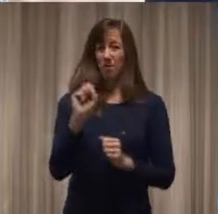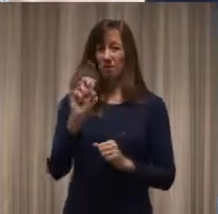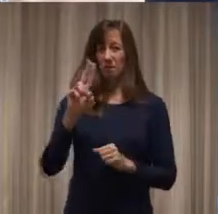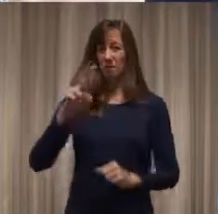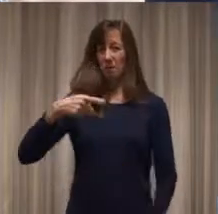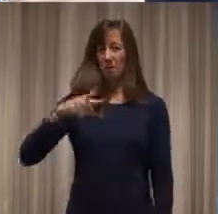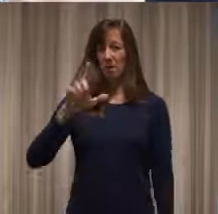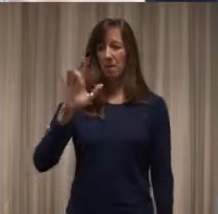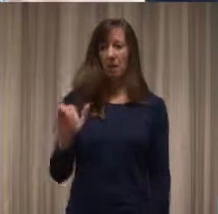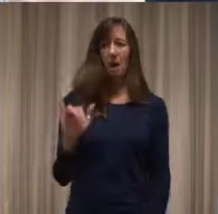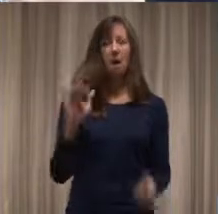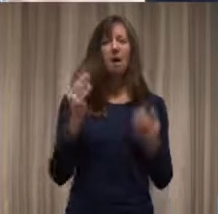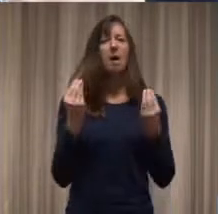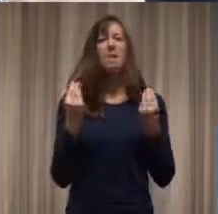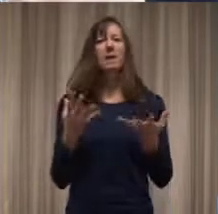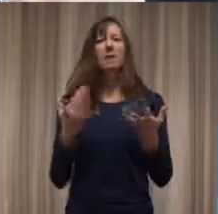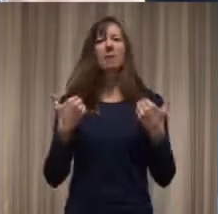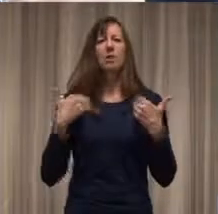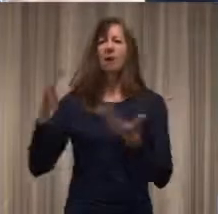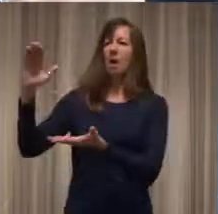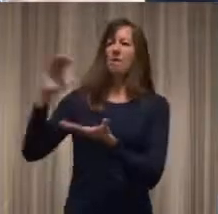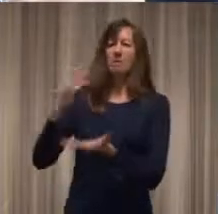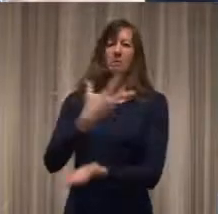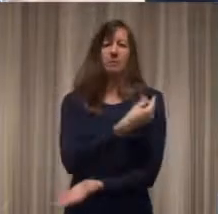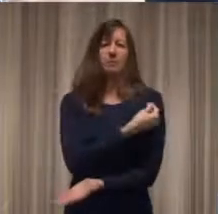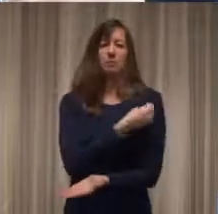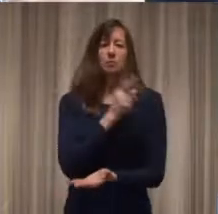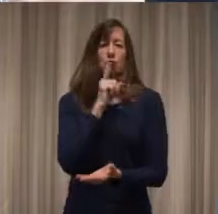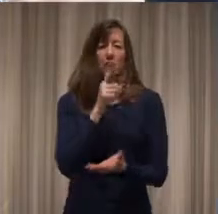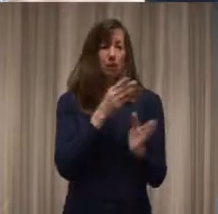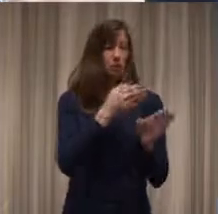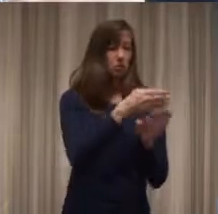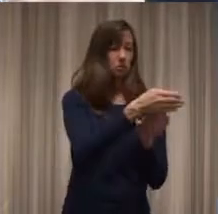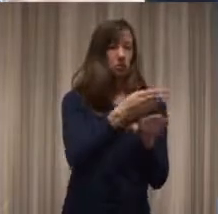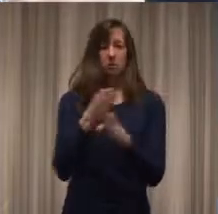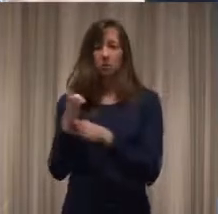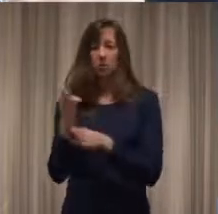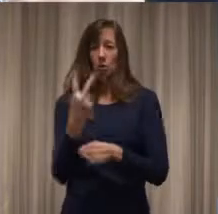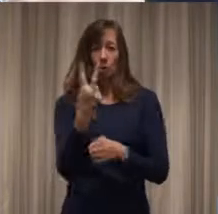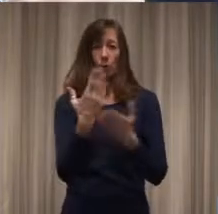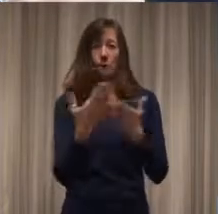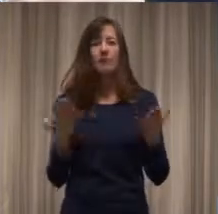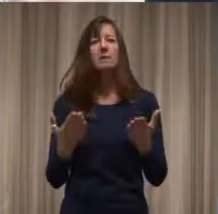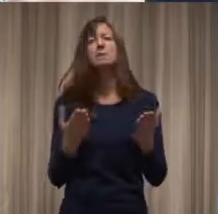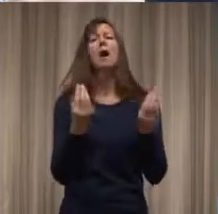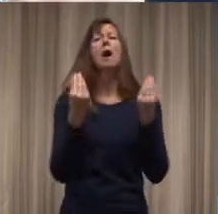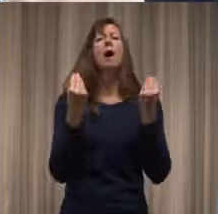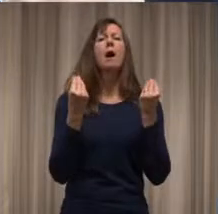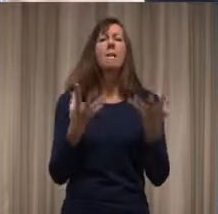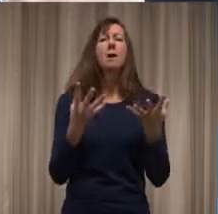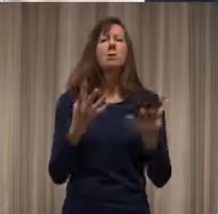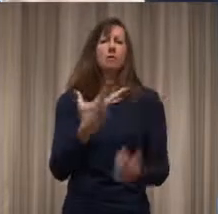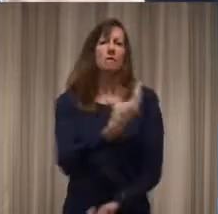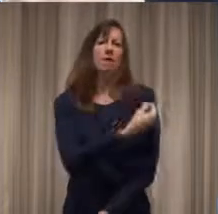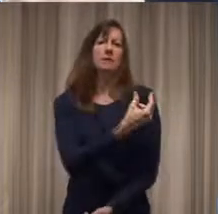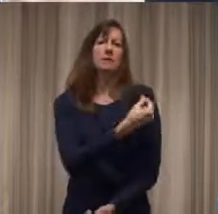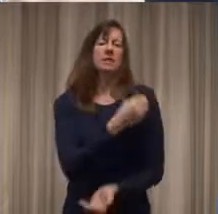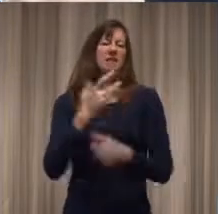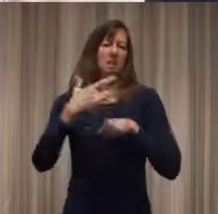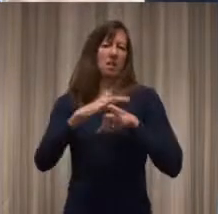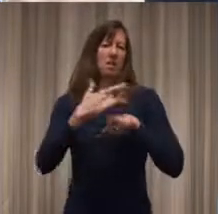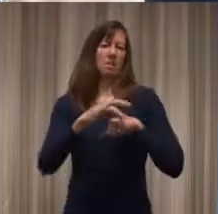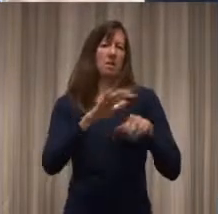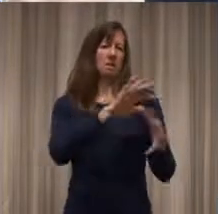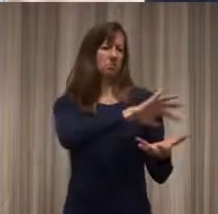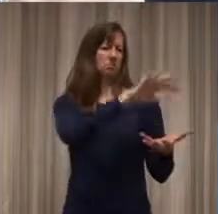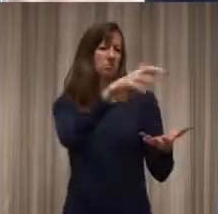main aspects to how this runs. First, you have the supply, how much vaccine is available. That's really controlled by